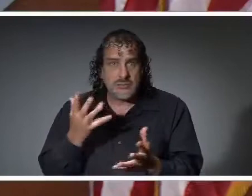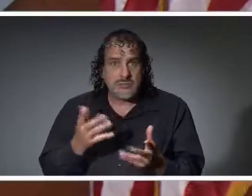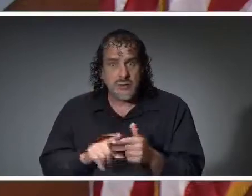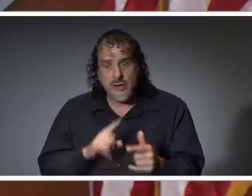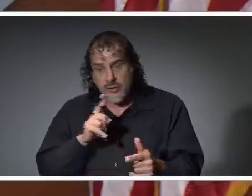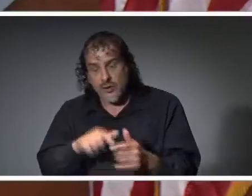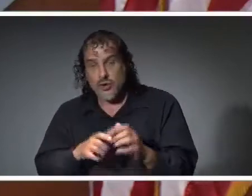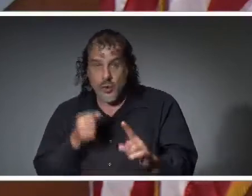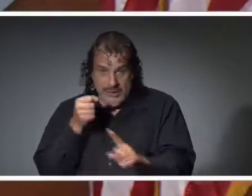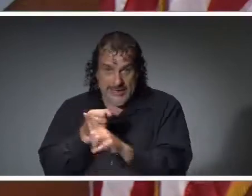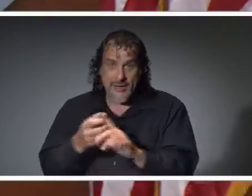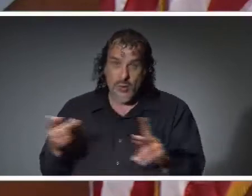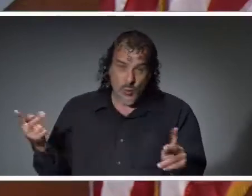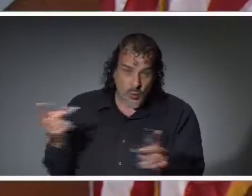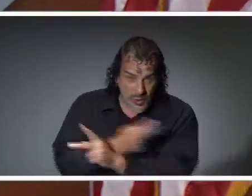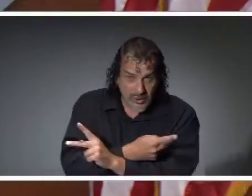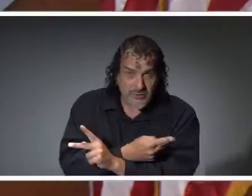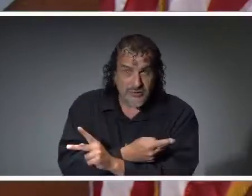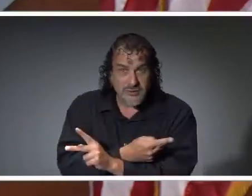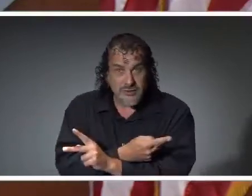truly affected by